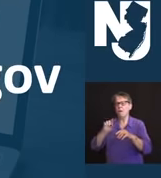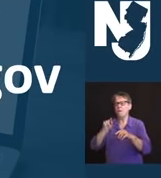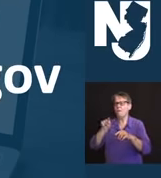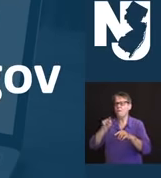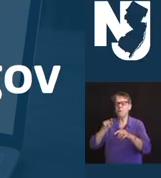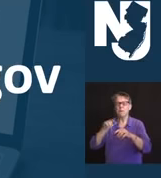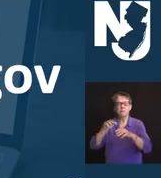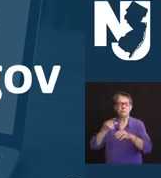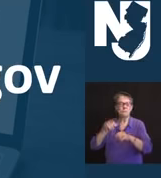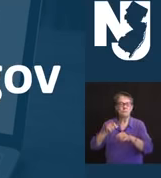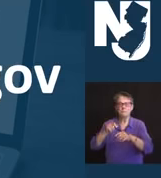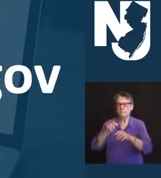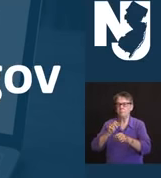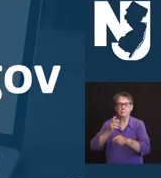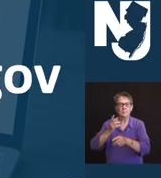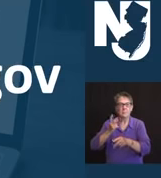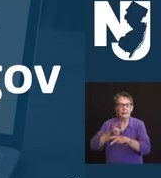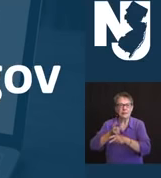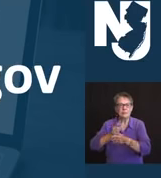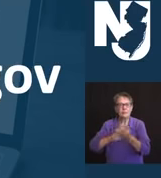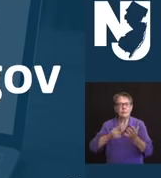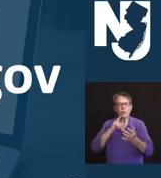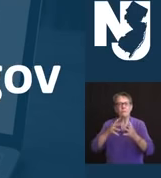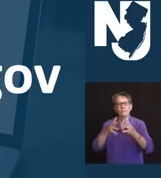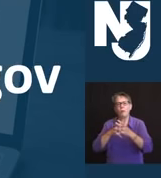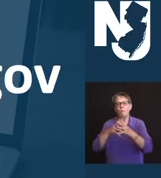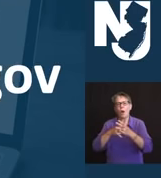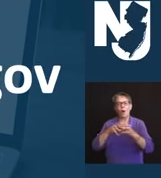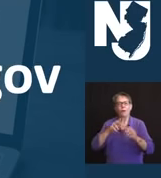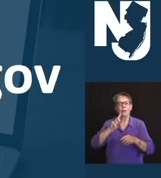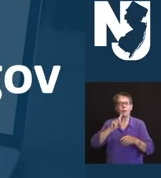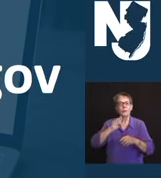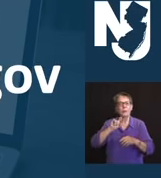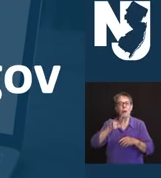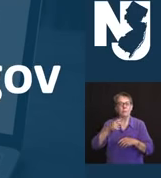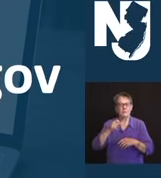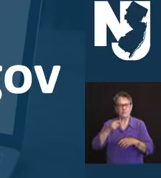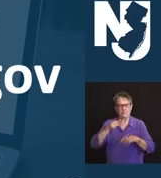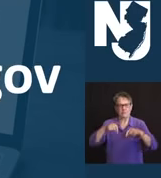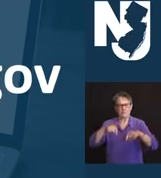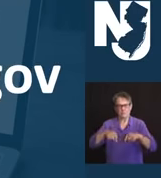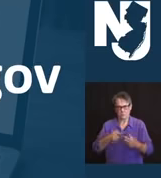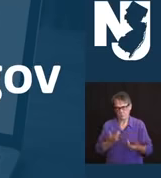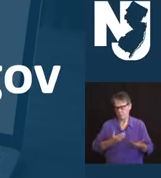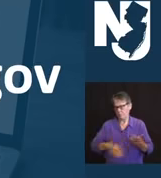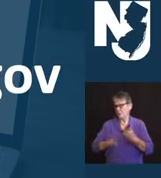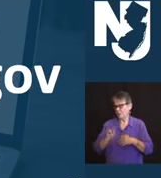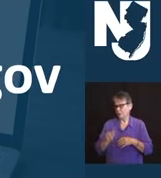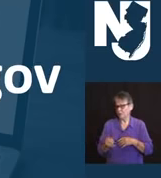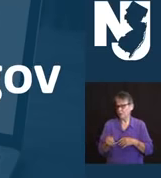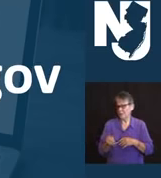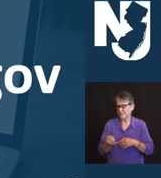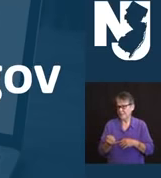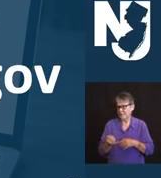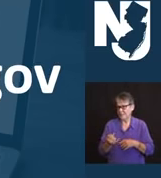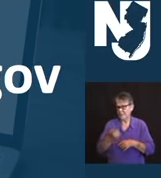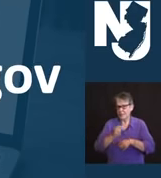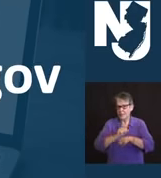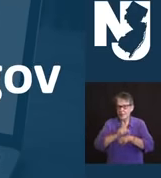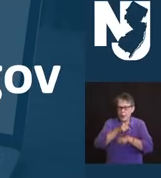Born in Lincoln Park in the great state of New Jersey, Boonton High, and then University of Wyoming, Miami Dolphins, among